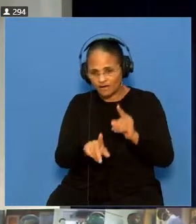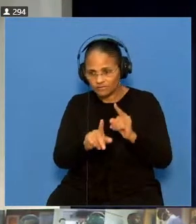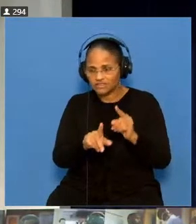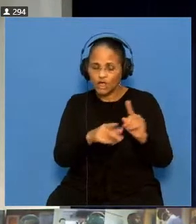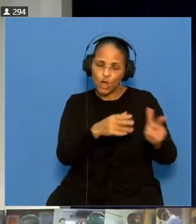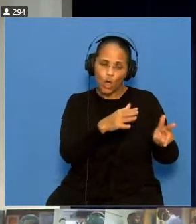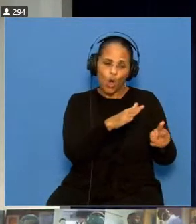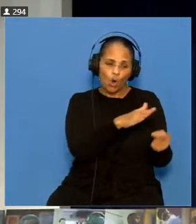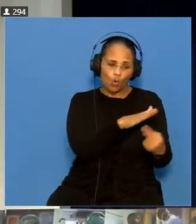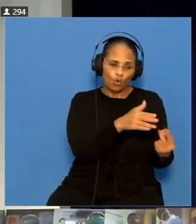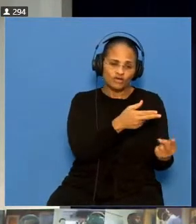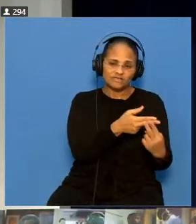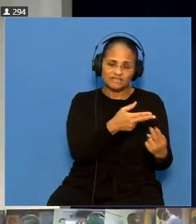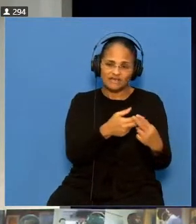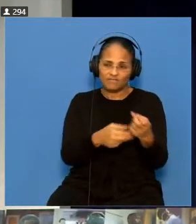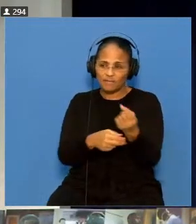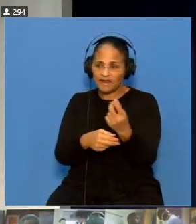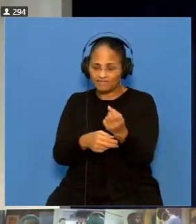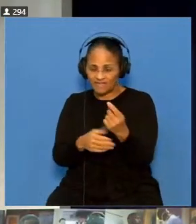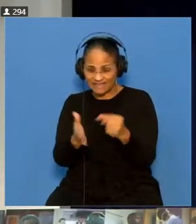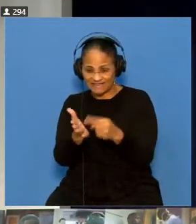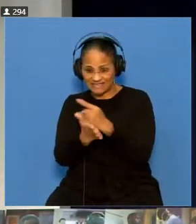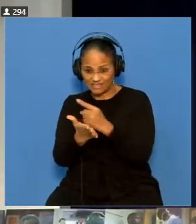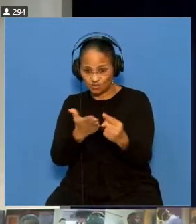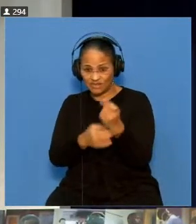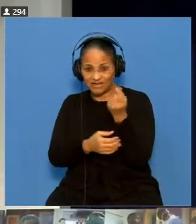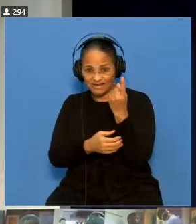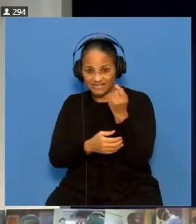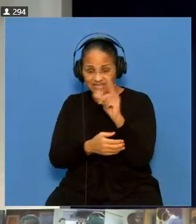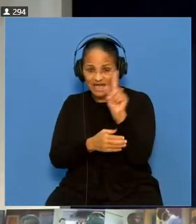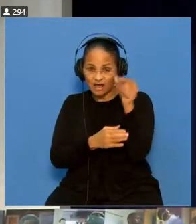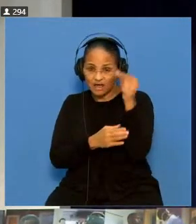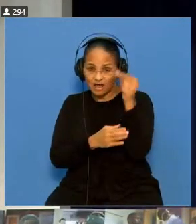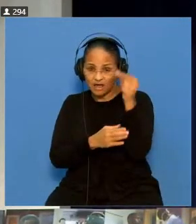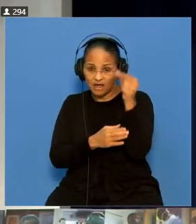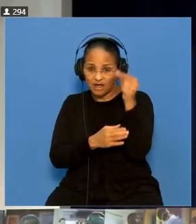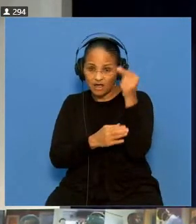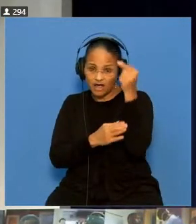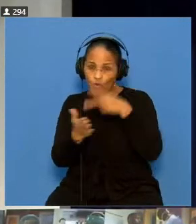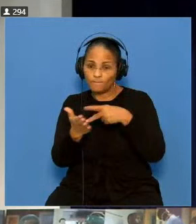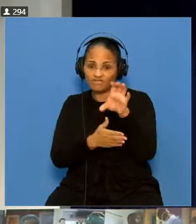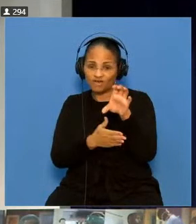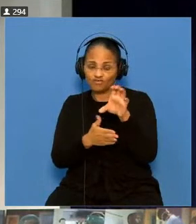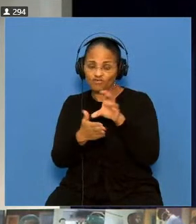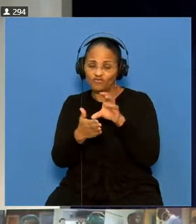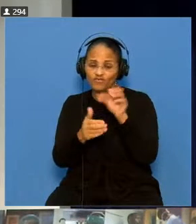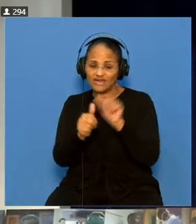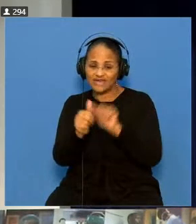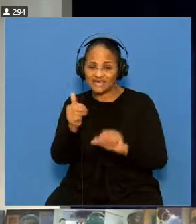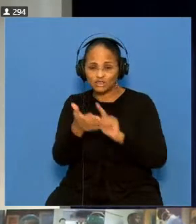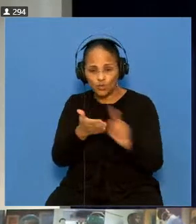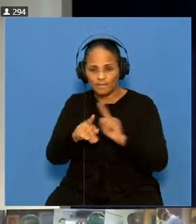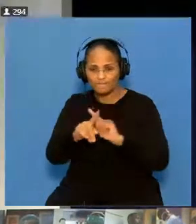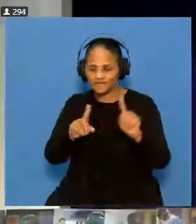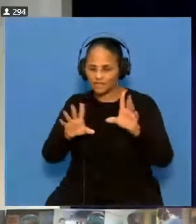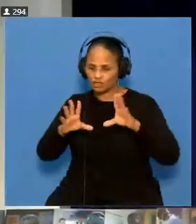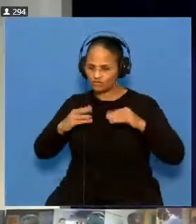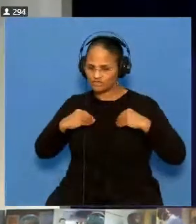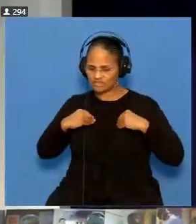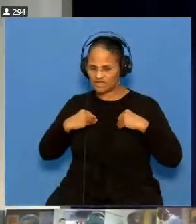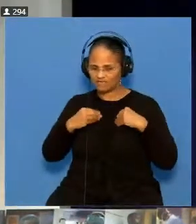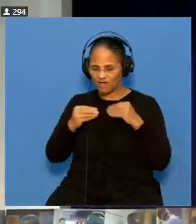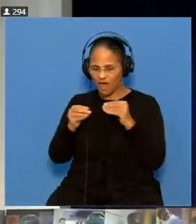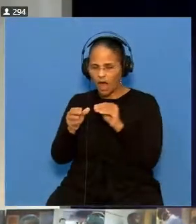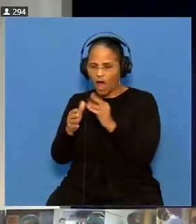11th this week. Their understanding was that the government would pay $500 for each week. However, this parent only